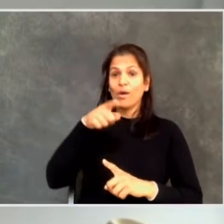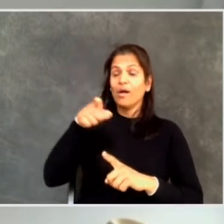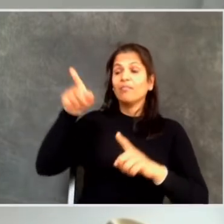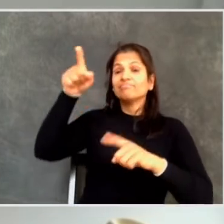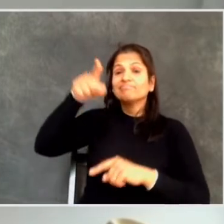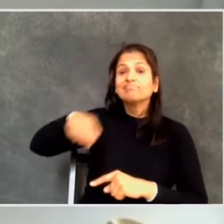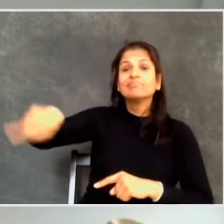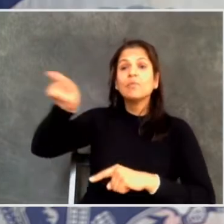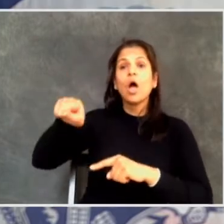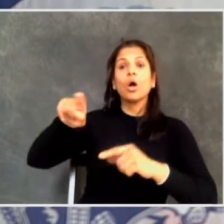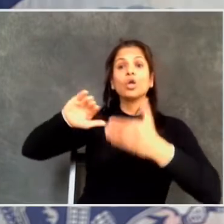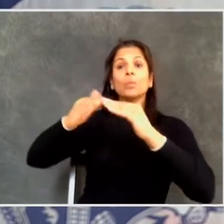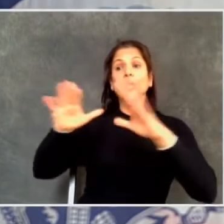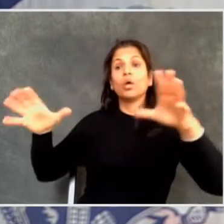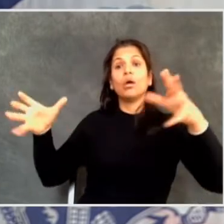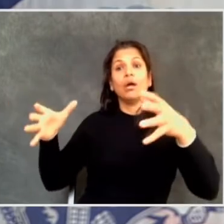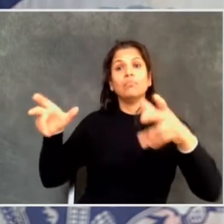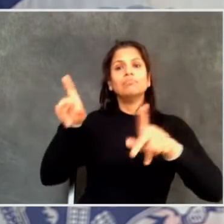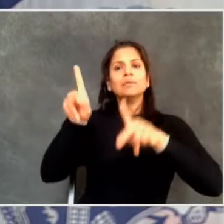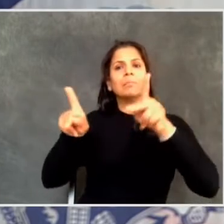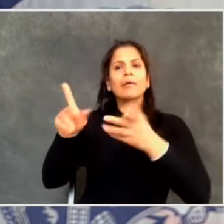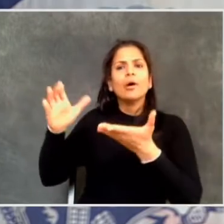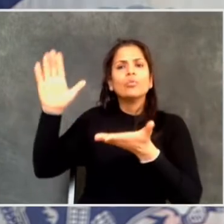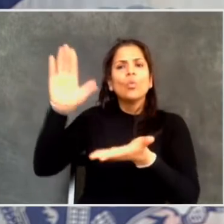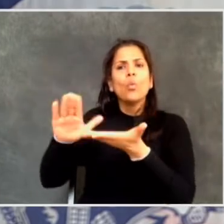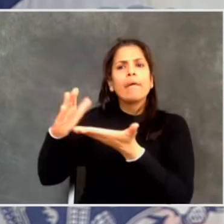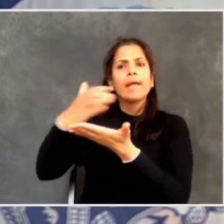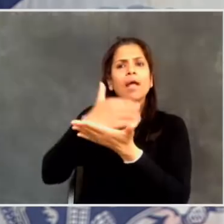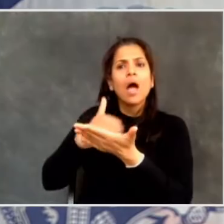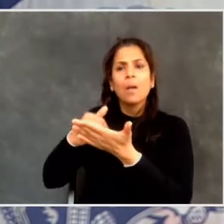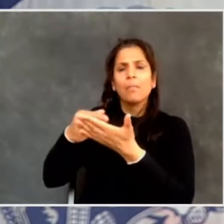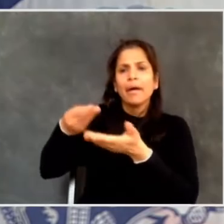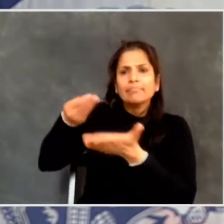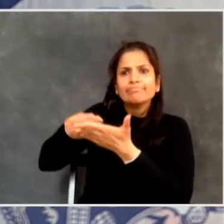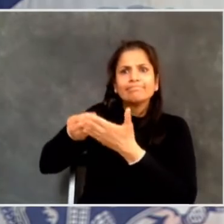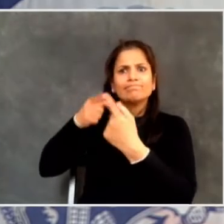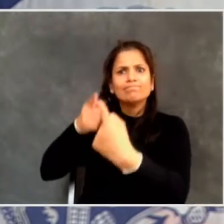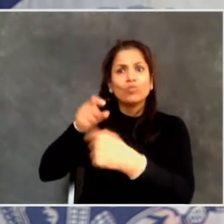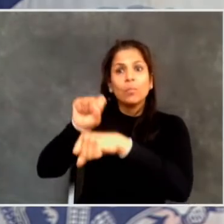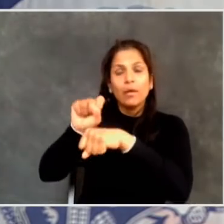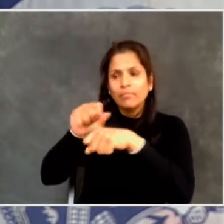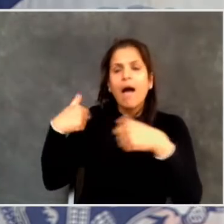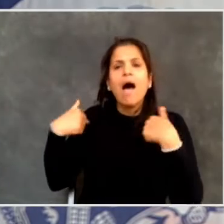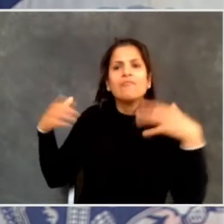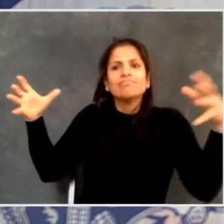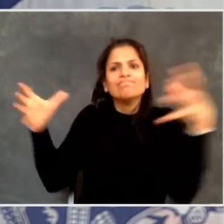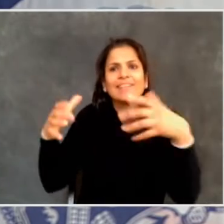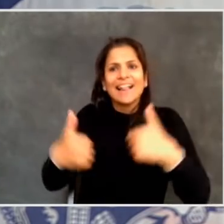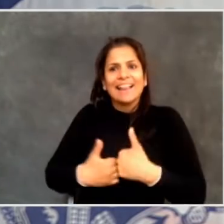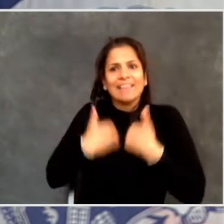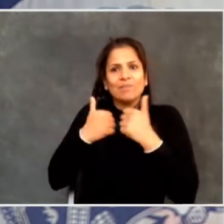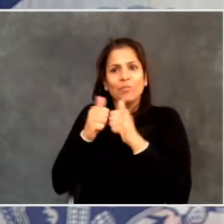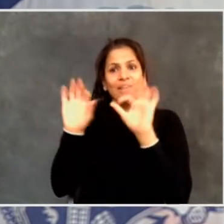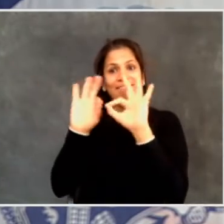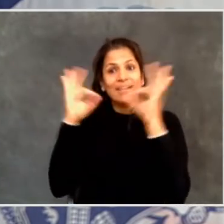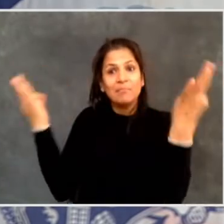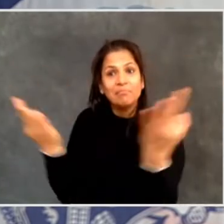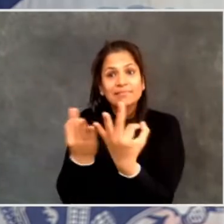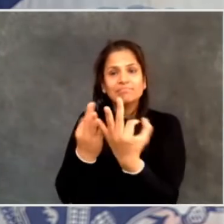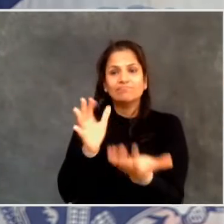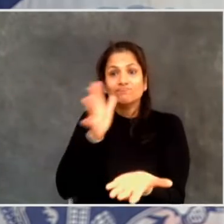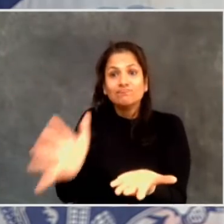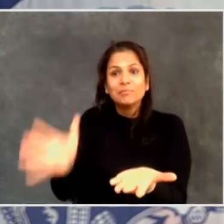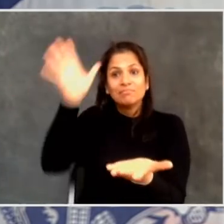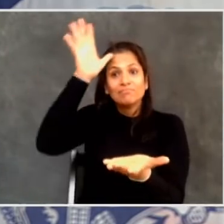Sean, look, I got to tell you, when I saw this, it made me very angry. I want to be clear. We're all trying